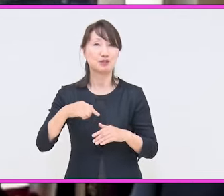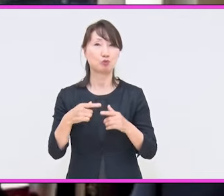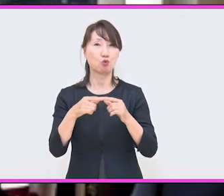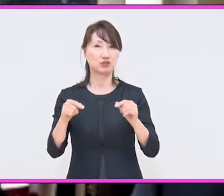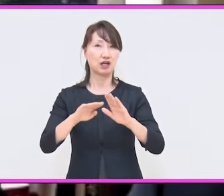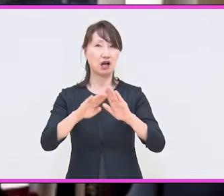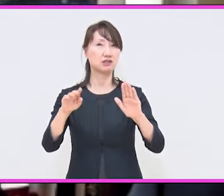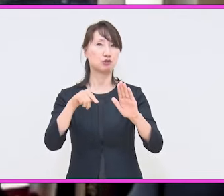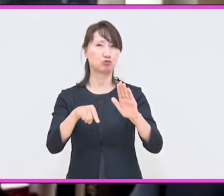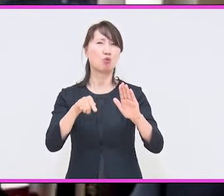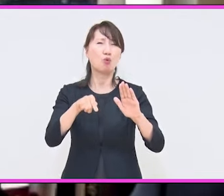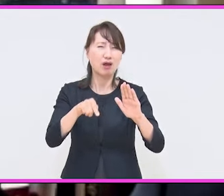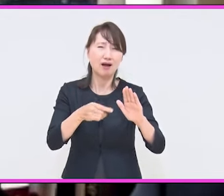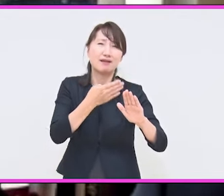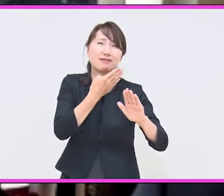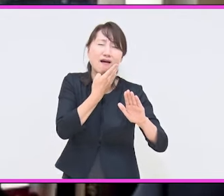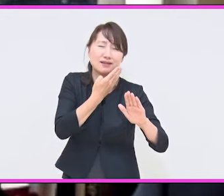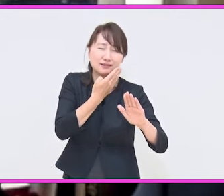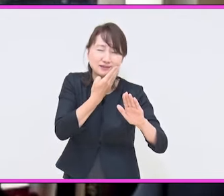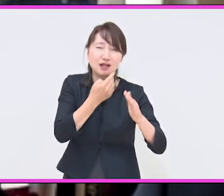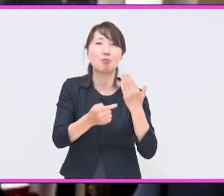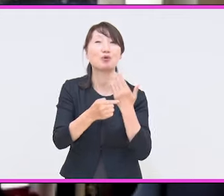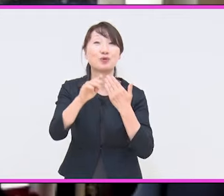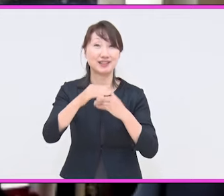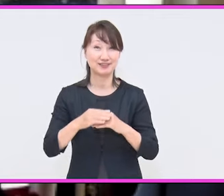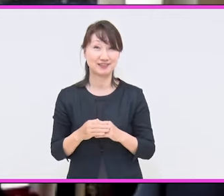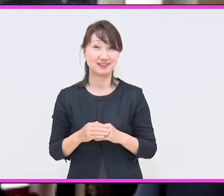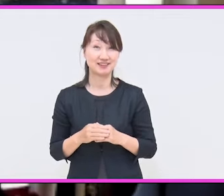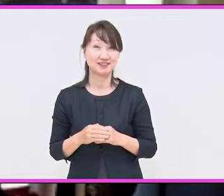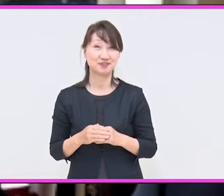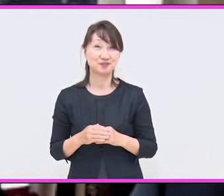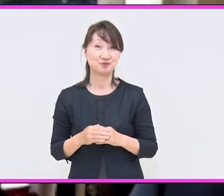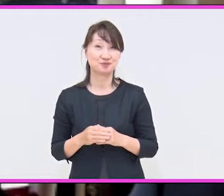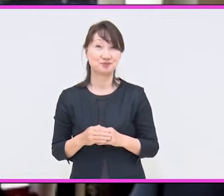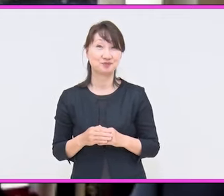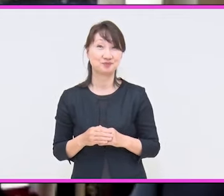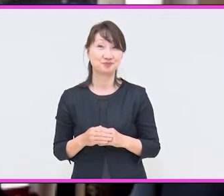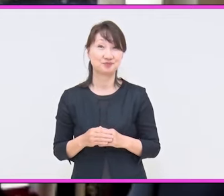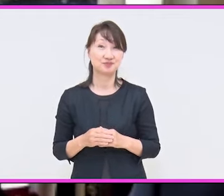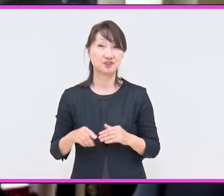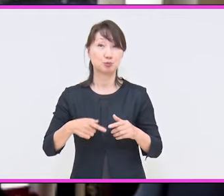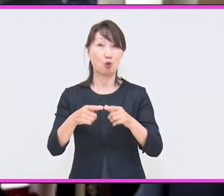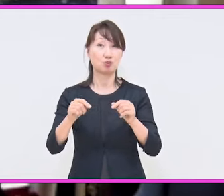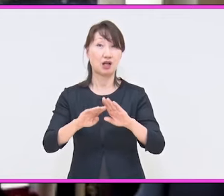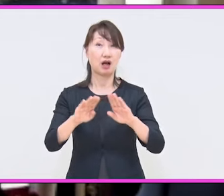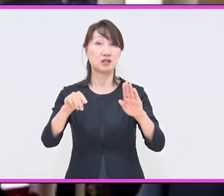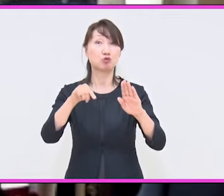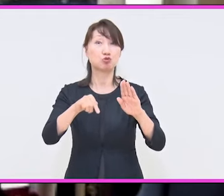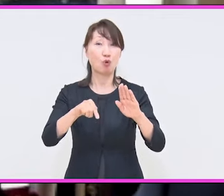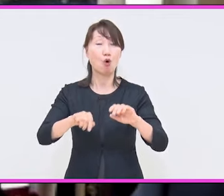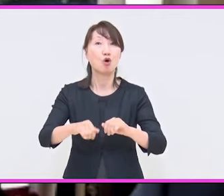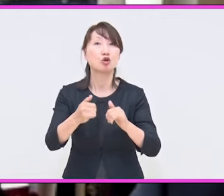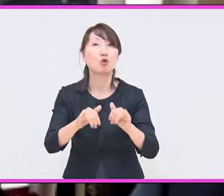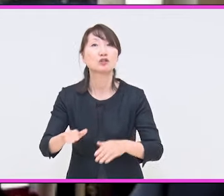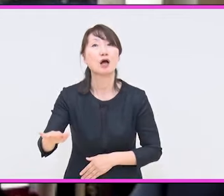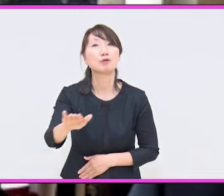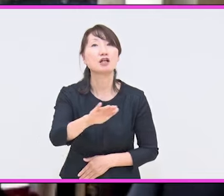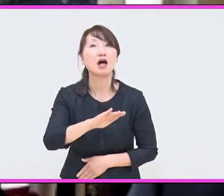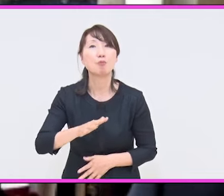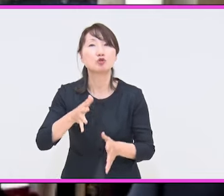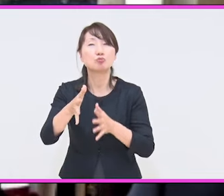really important way to demonstrate to the nation that people with disabilities could achieve